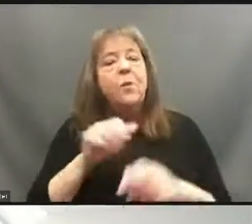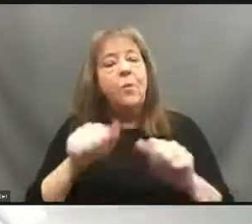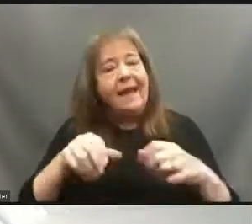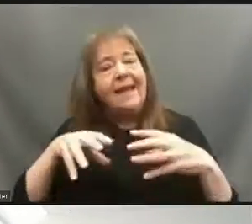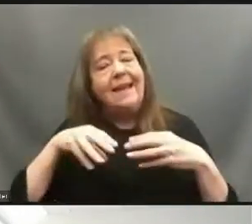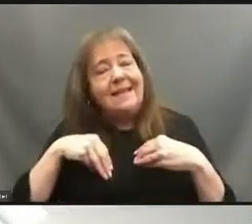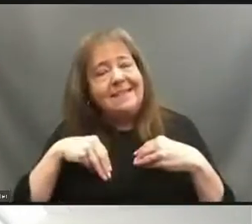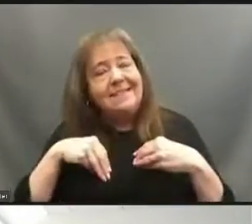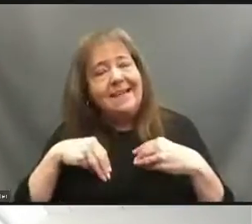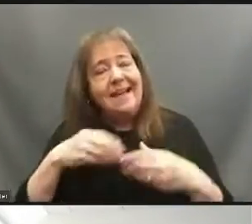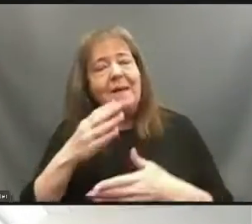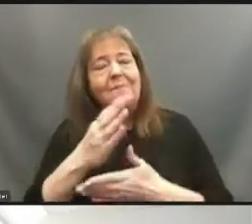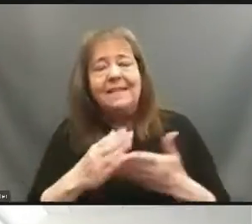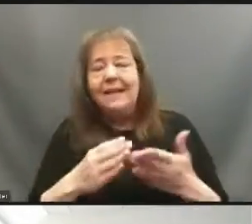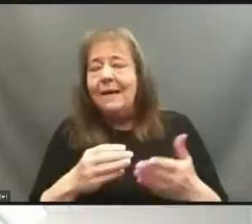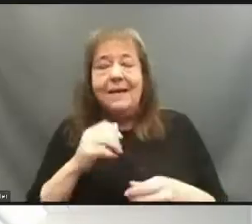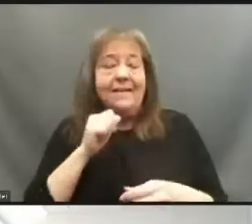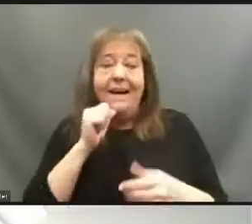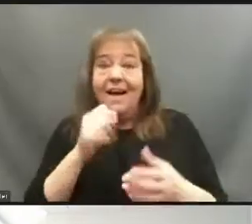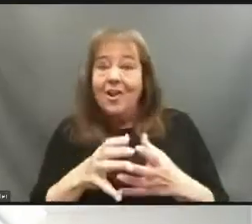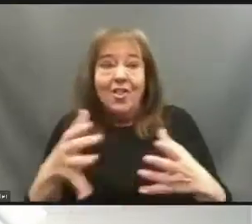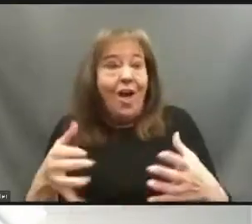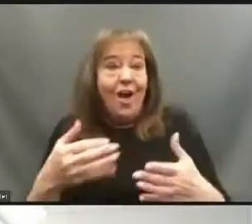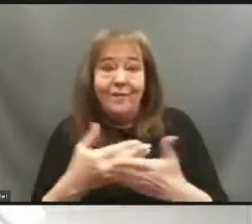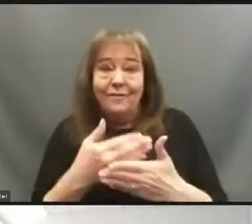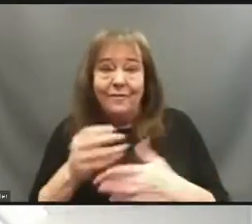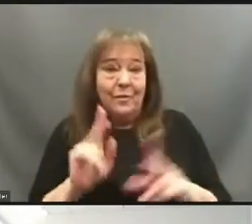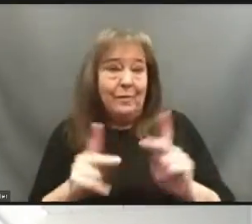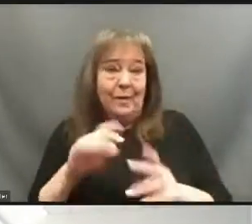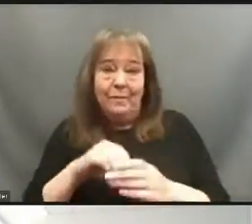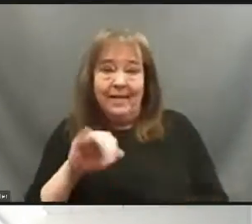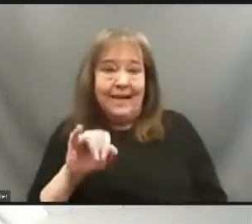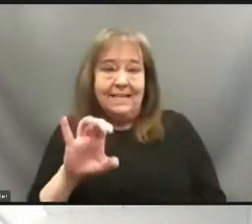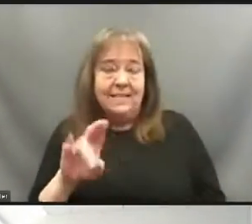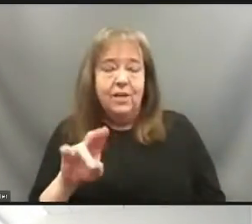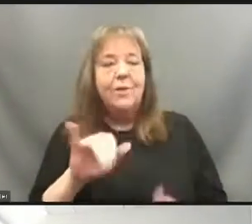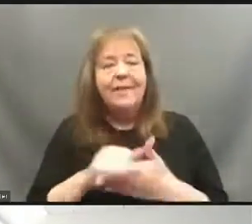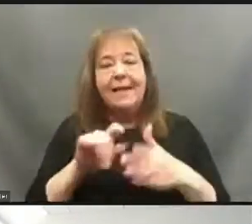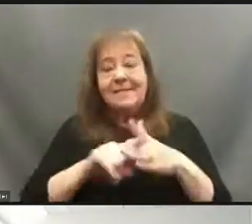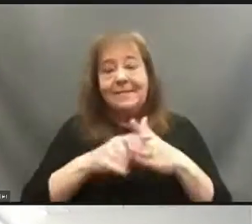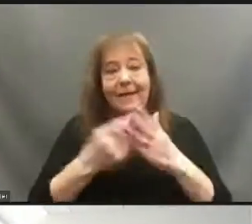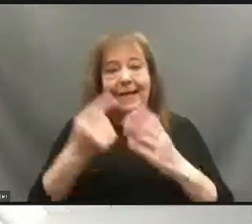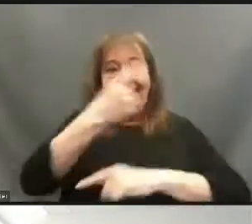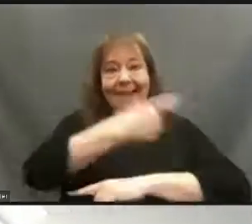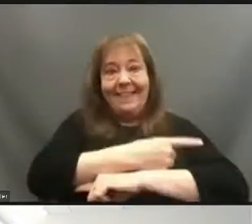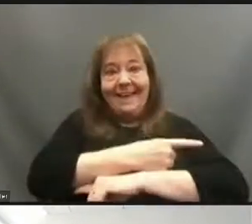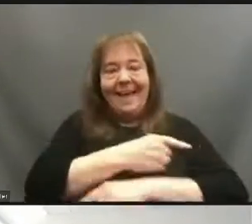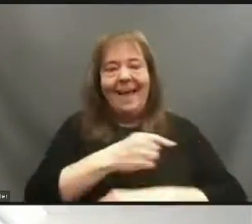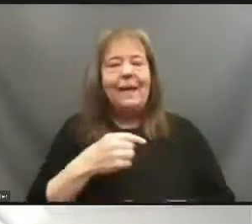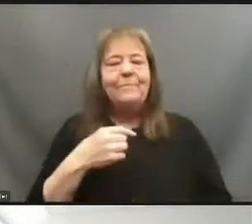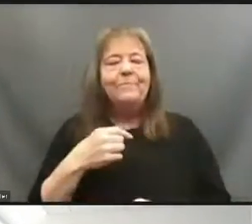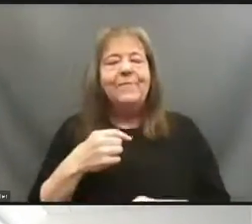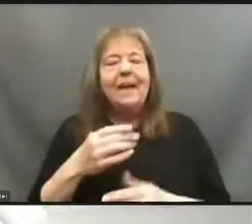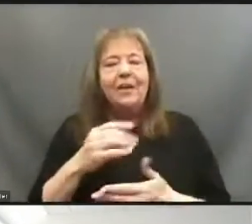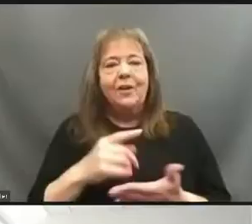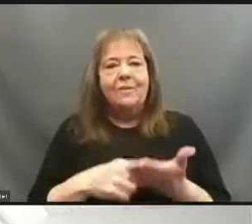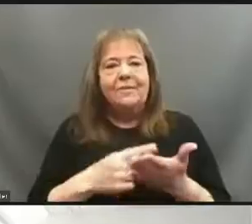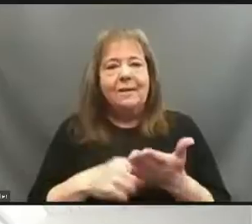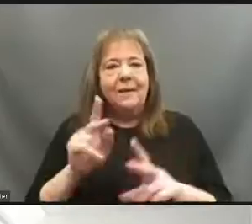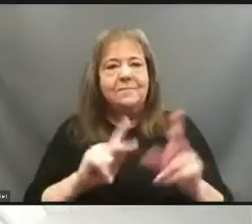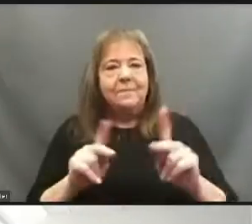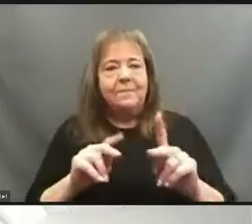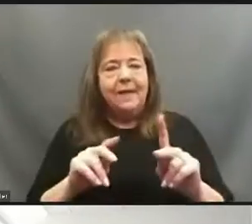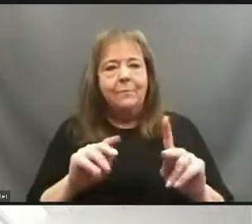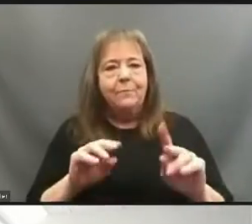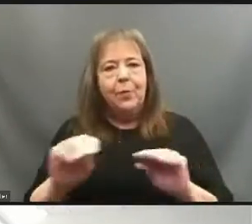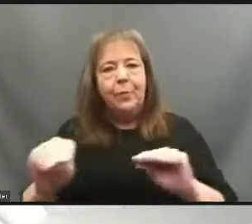but it wasn't great, as you can tell. Of course, that's the beginning of the day. We oftentimes are getting patients moved out and transitioned down to a